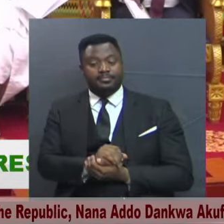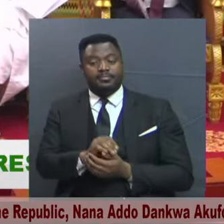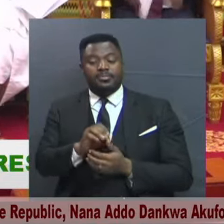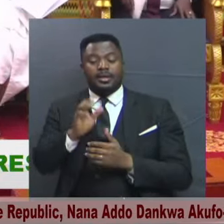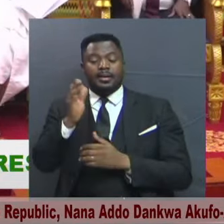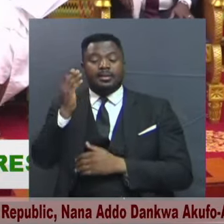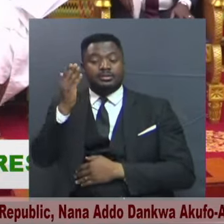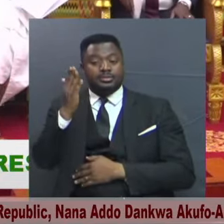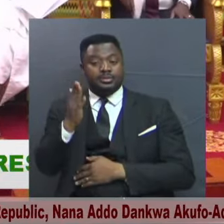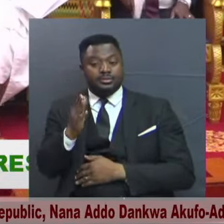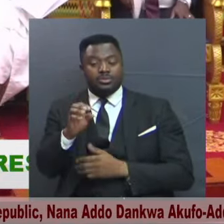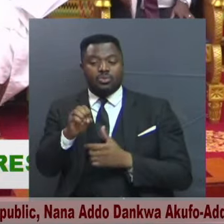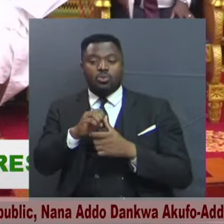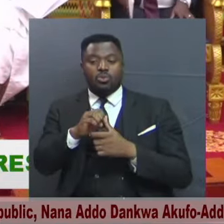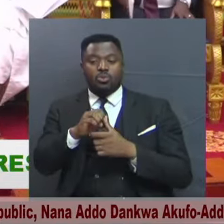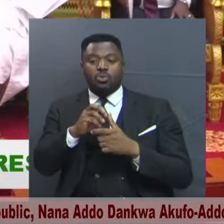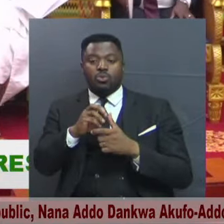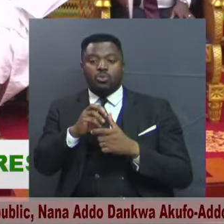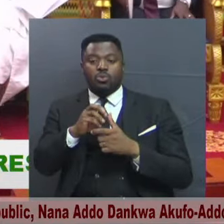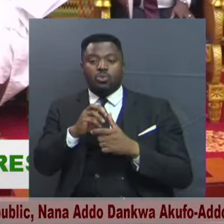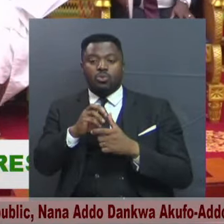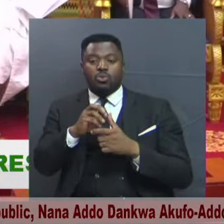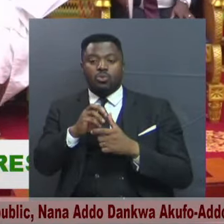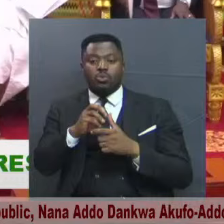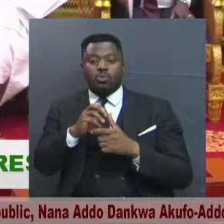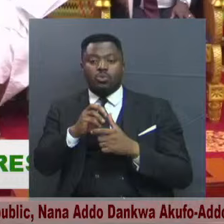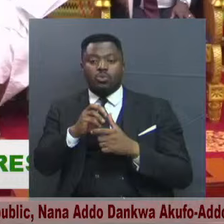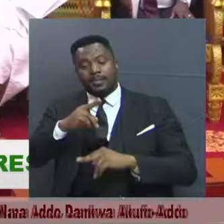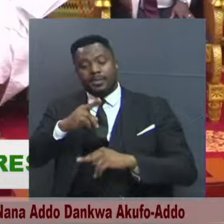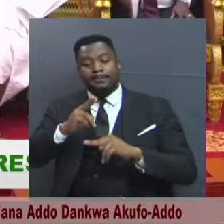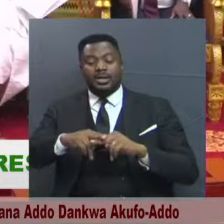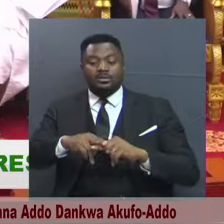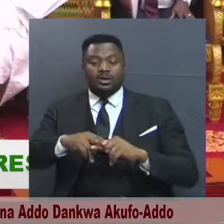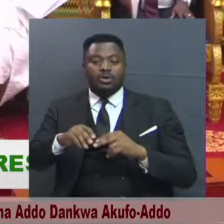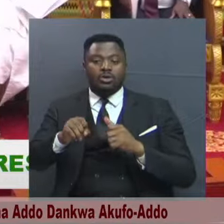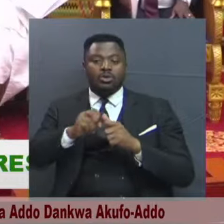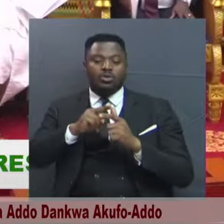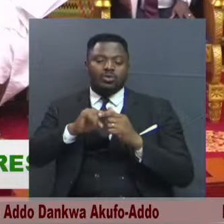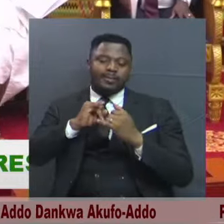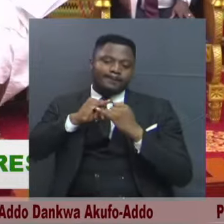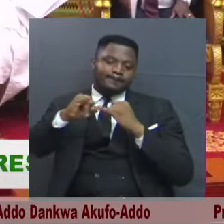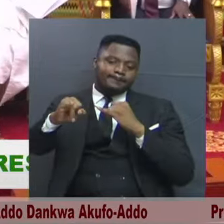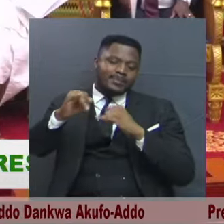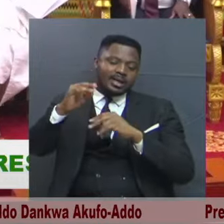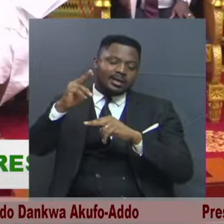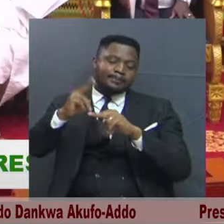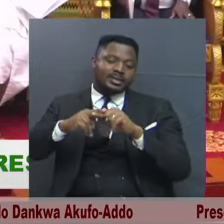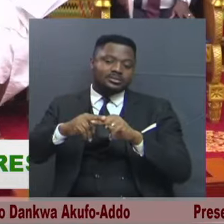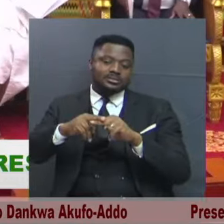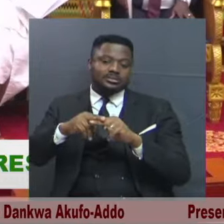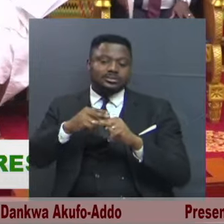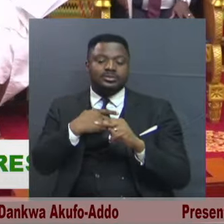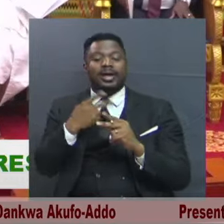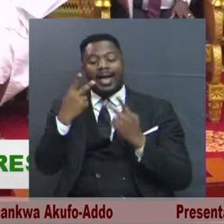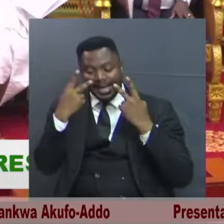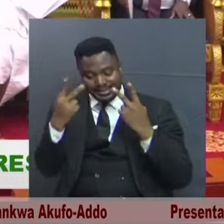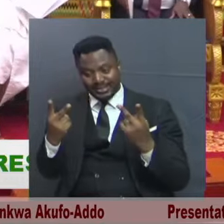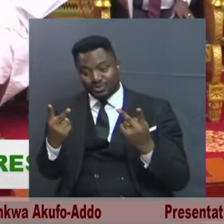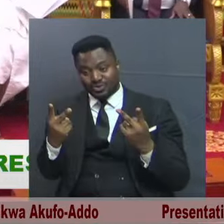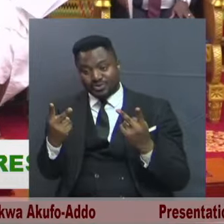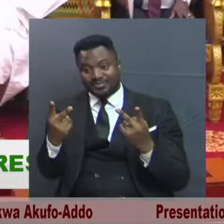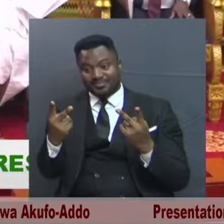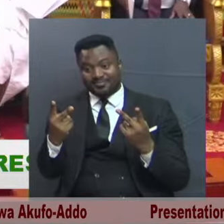members whether you are a front bencher or a back bencher I see